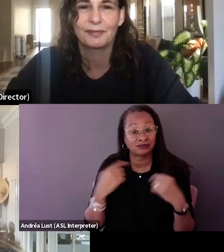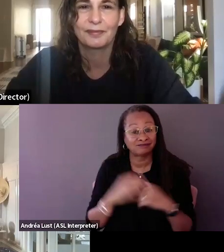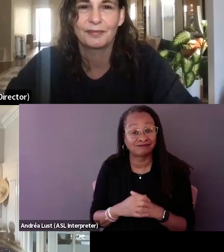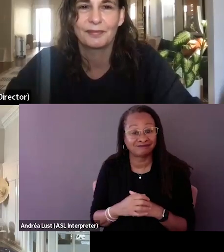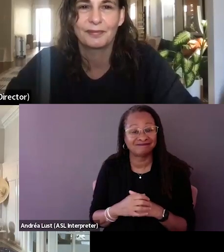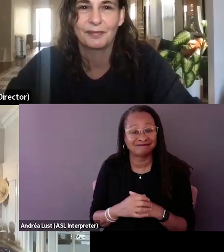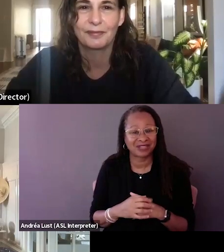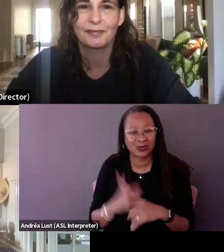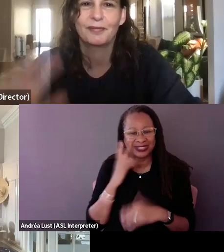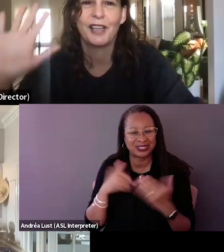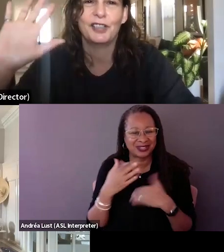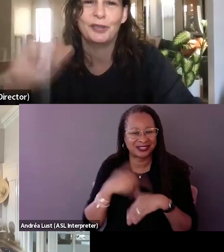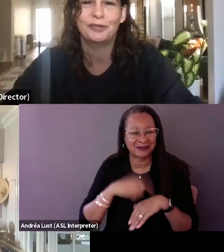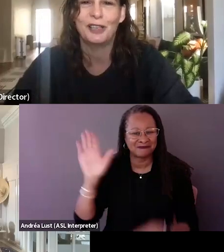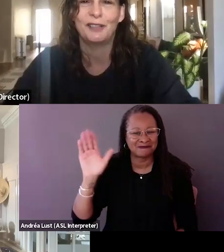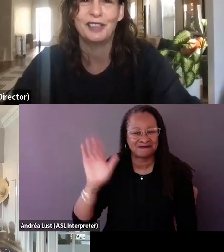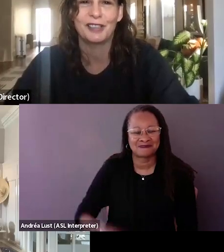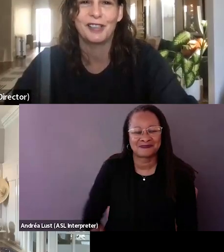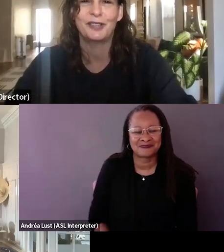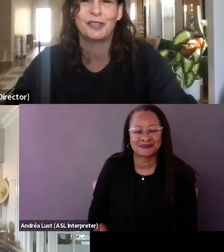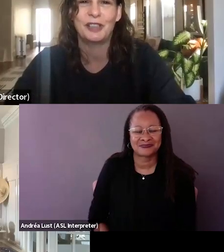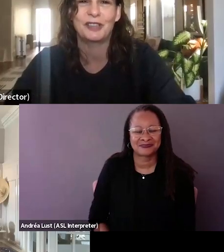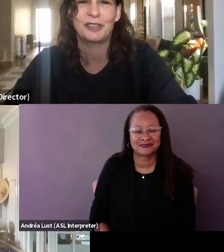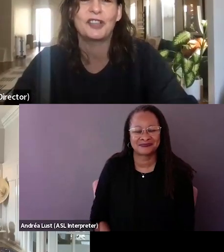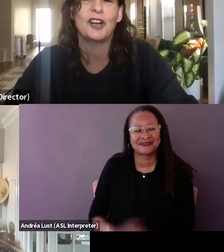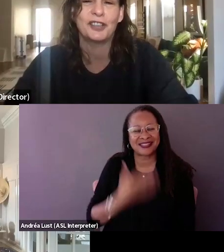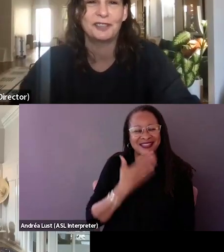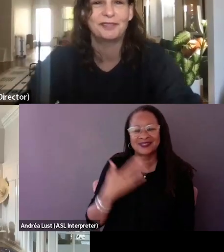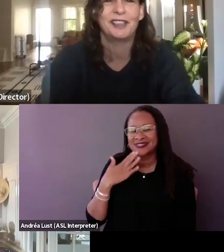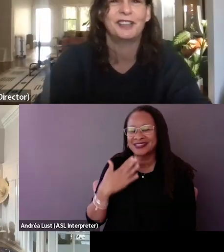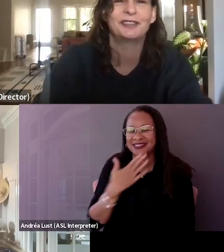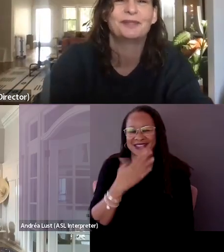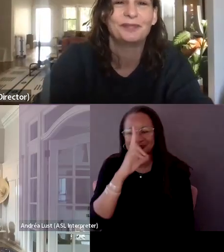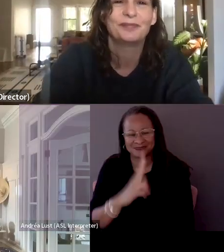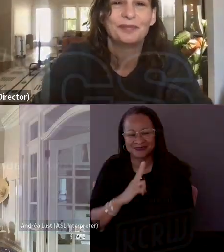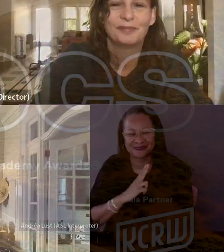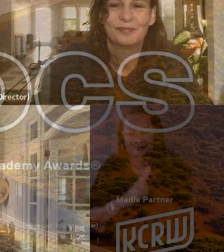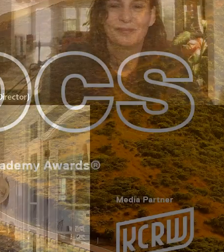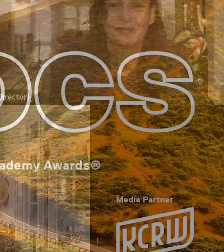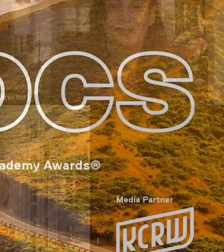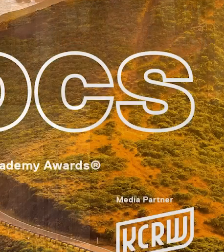being there. We'll see you next time. Thank you for having us. Thank you so much. It's an honor. Thank you.